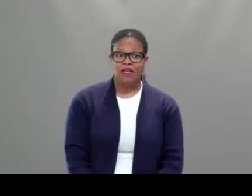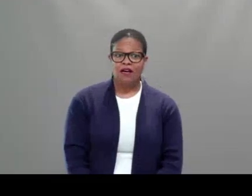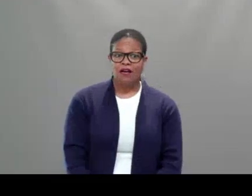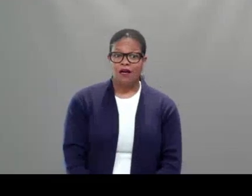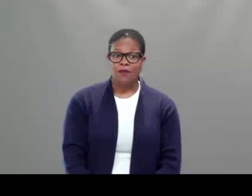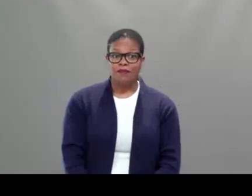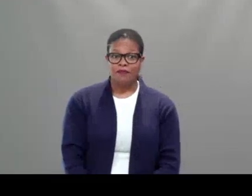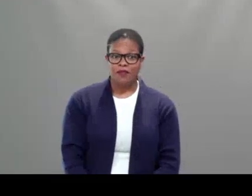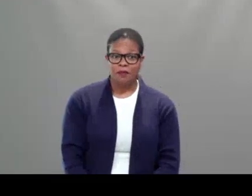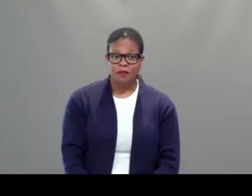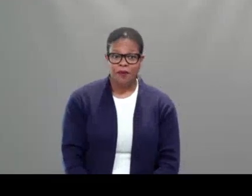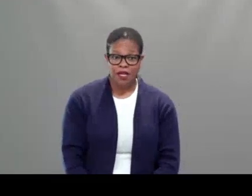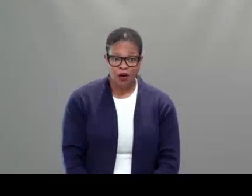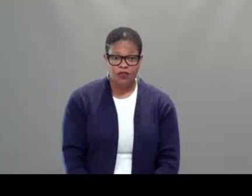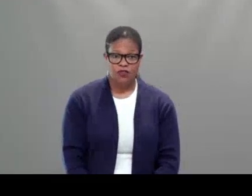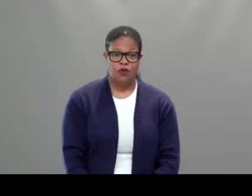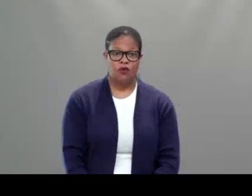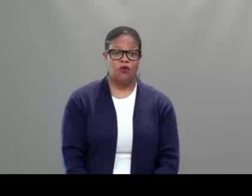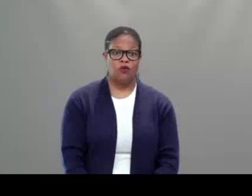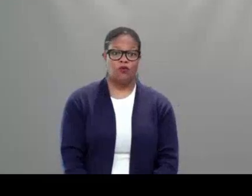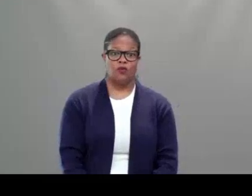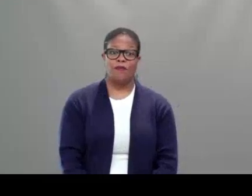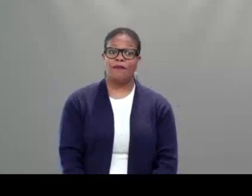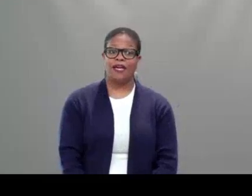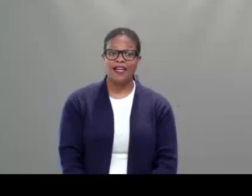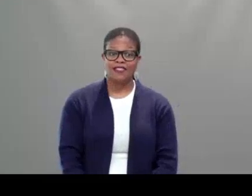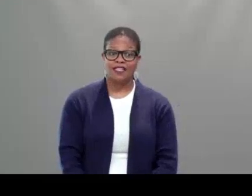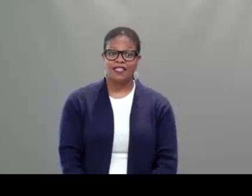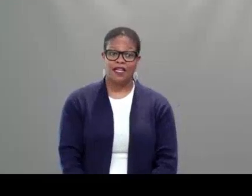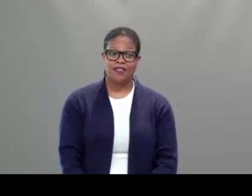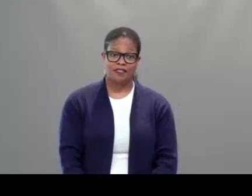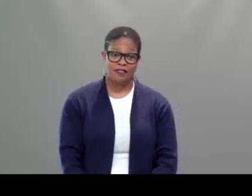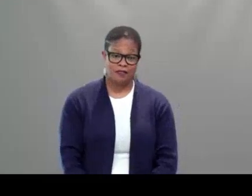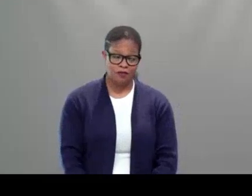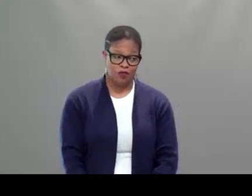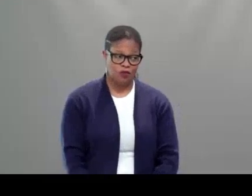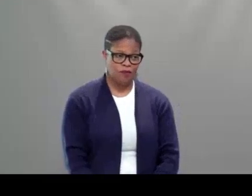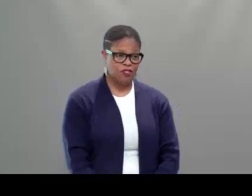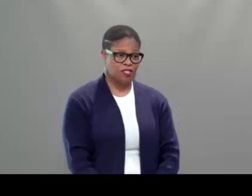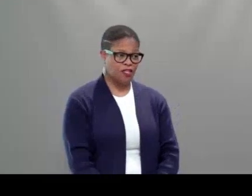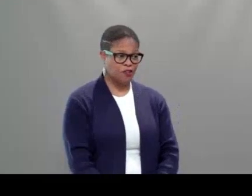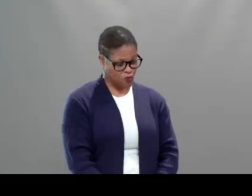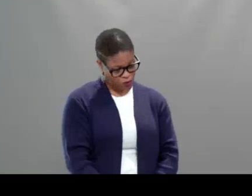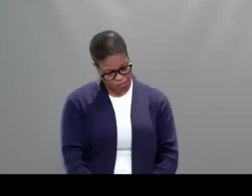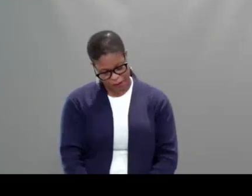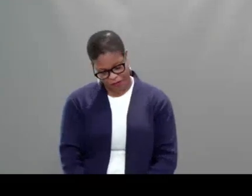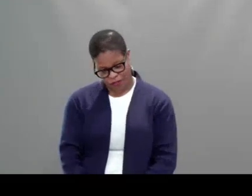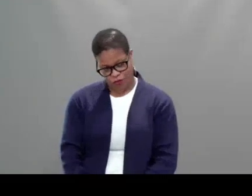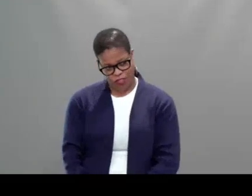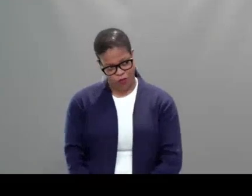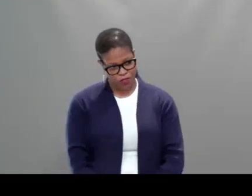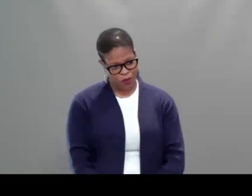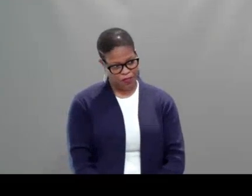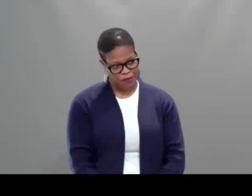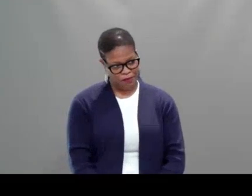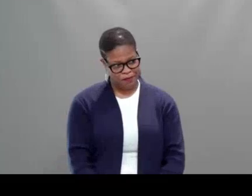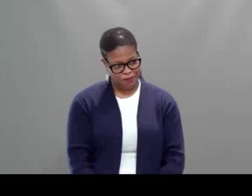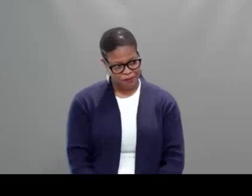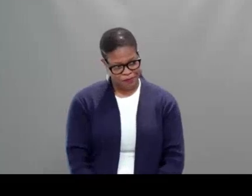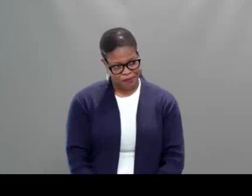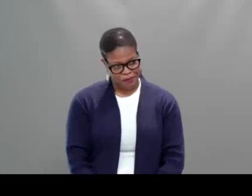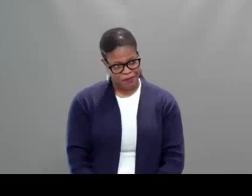possible? But also, we may be isolated by the system. So I'm just kind of curious which type of situation would this